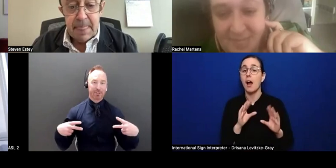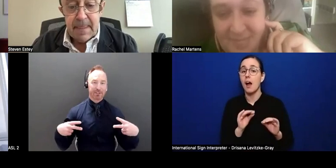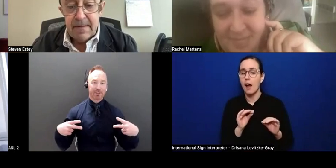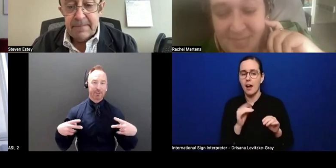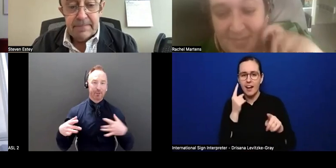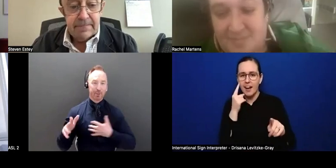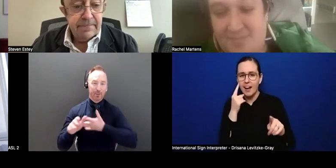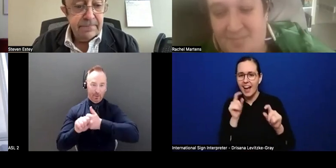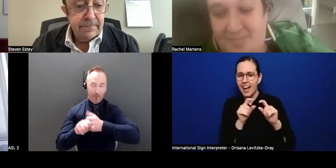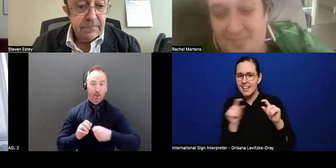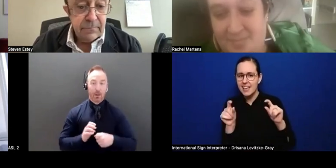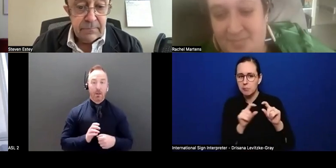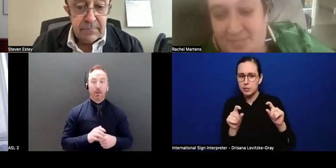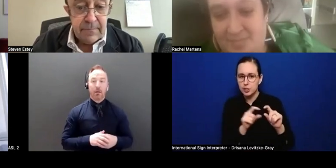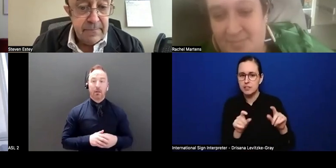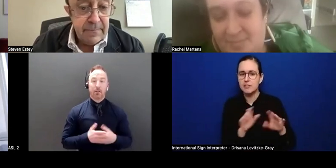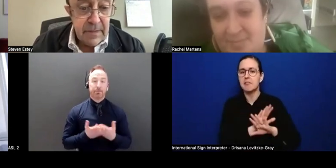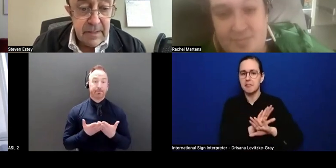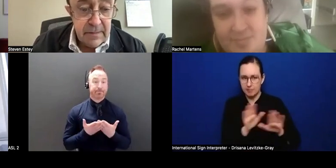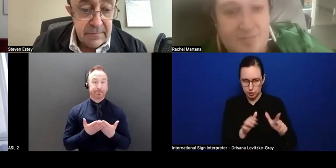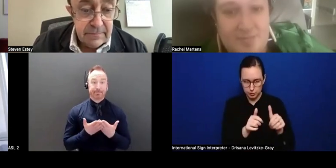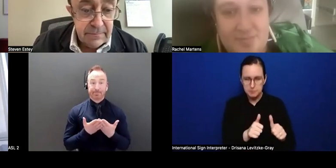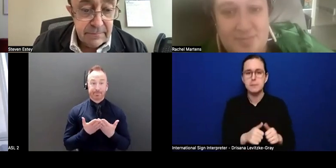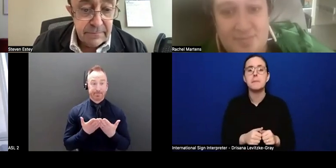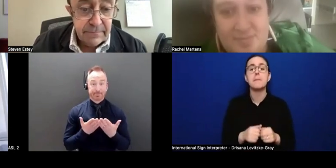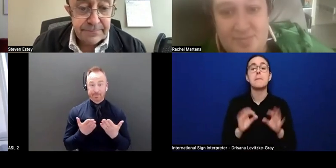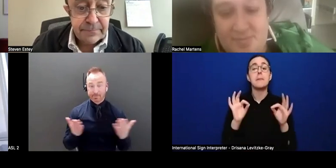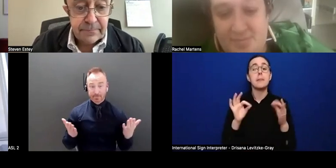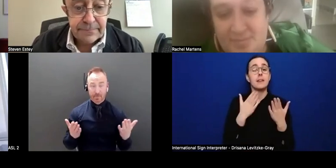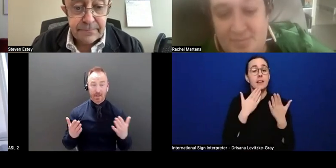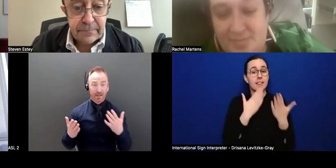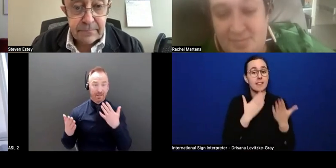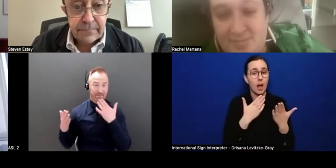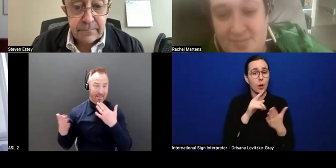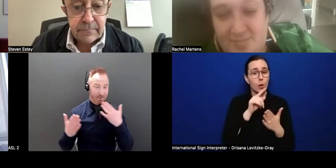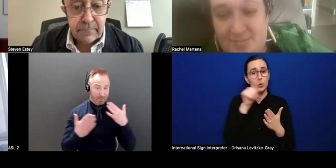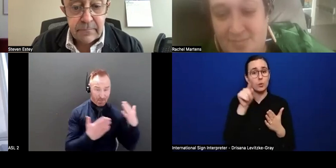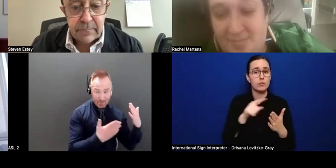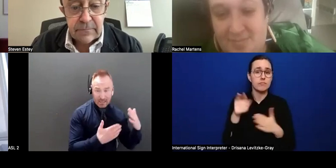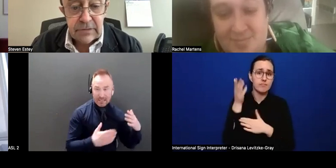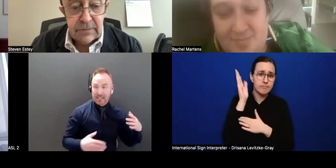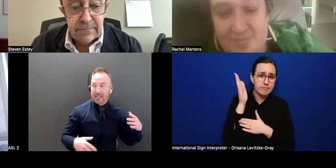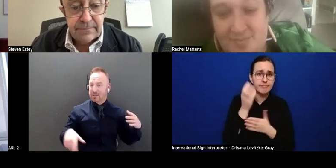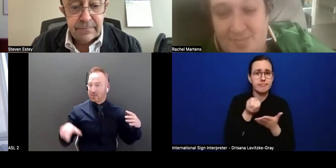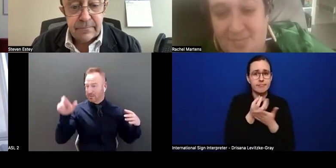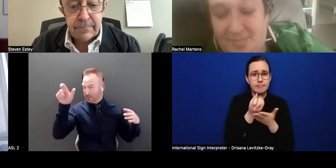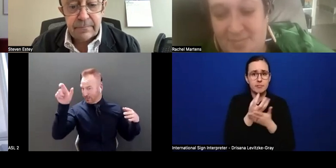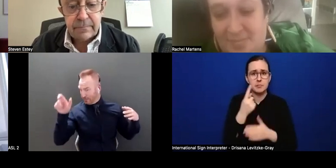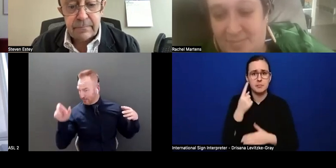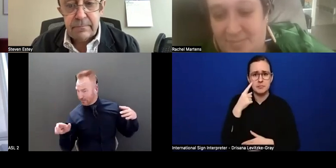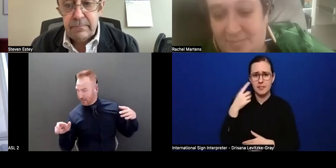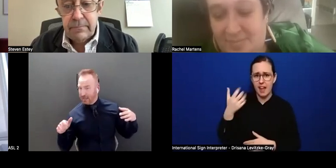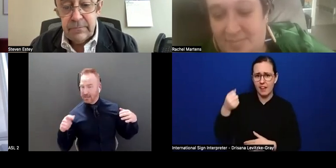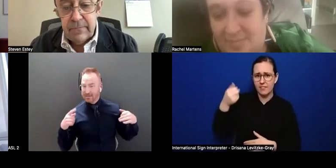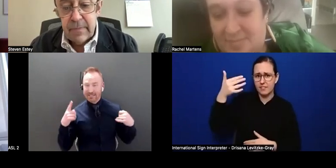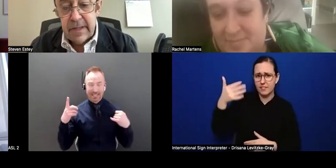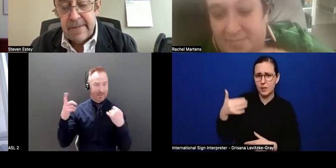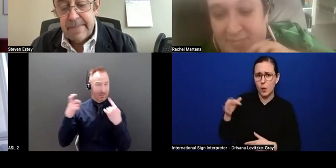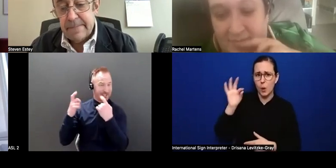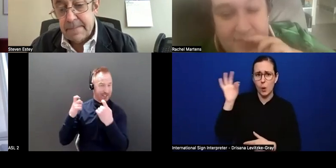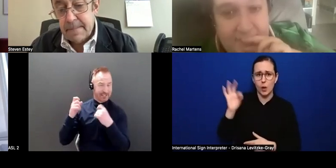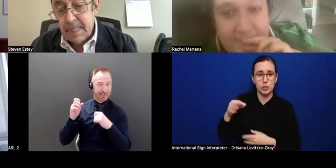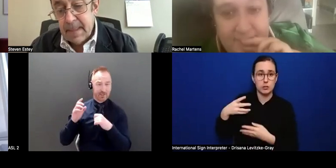very much for all the points. I know that there were some questions that may have been lost in the chat. It started